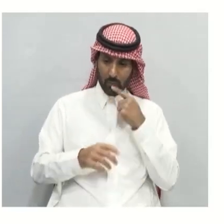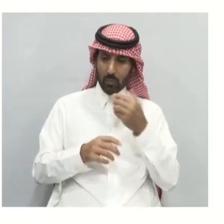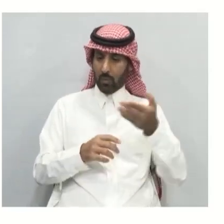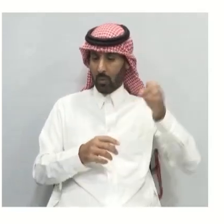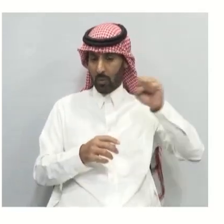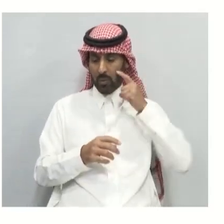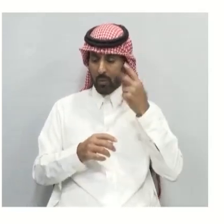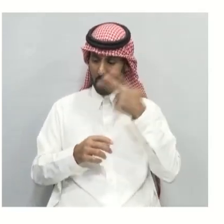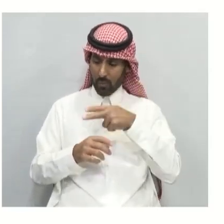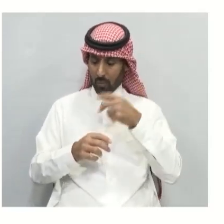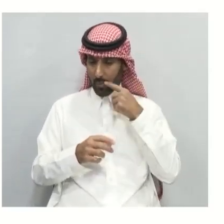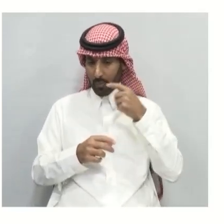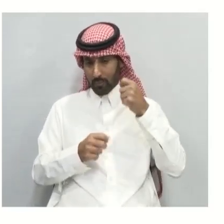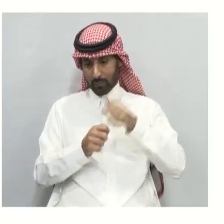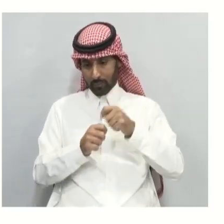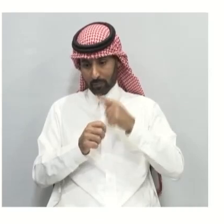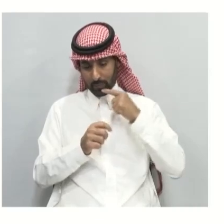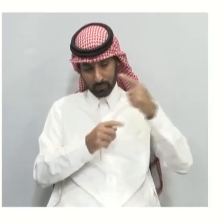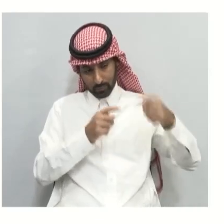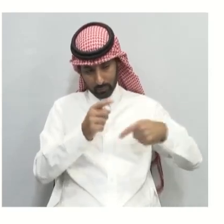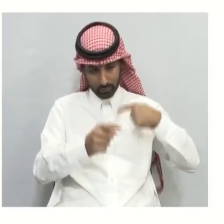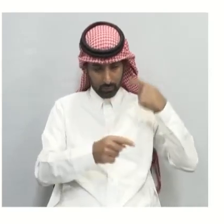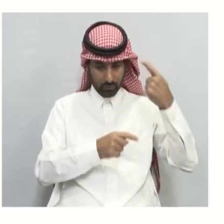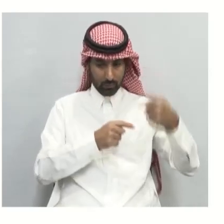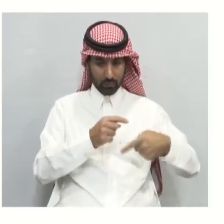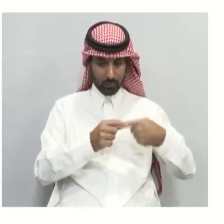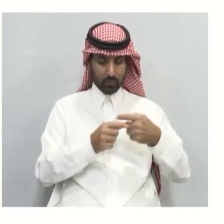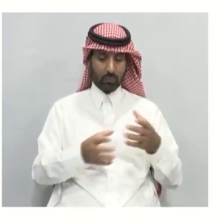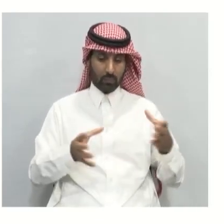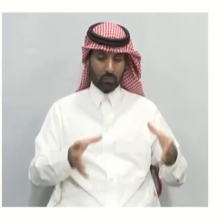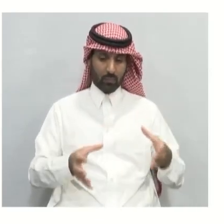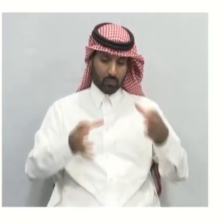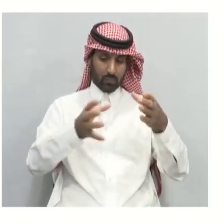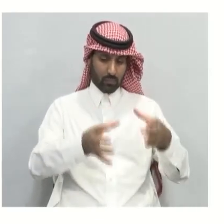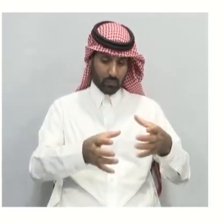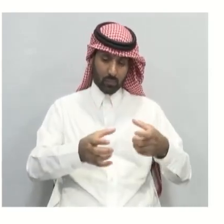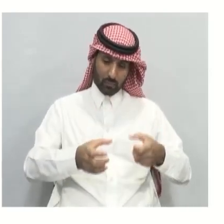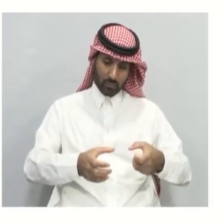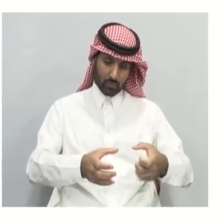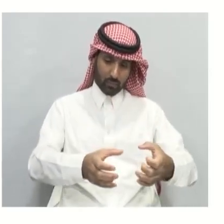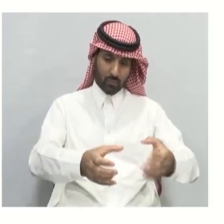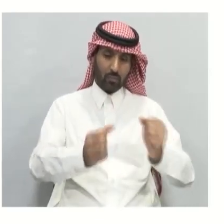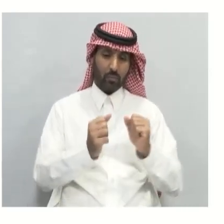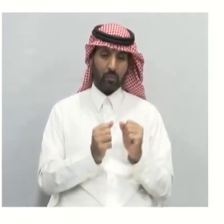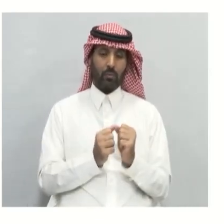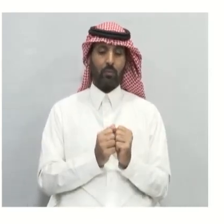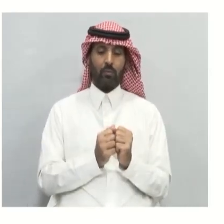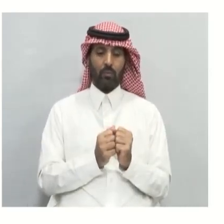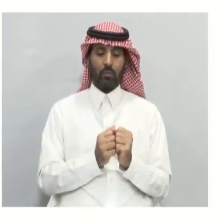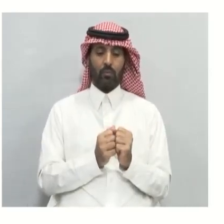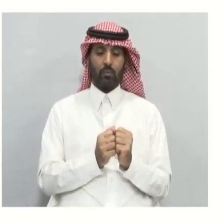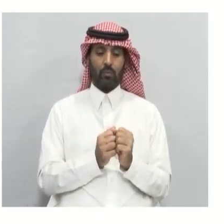wheel in 5000 BCE, they couldn't have moved heavy loads. This one is actually an F